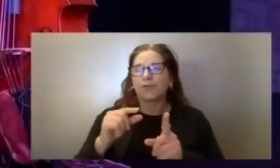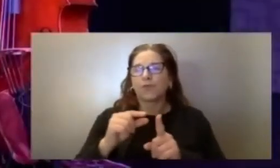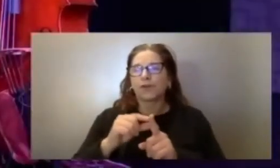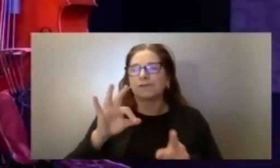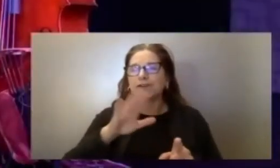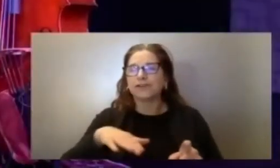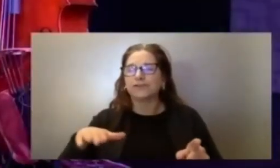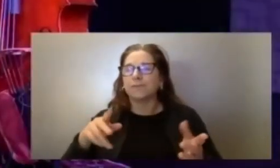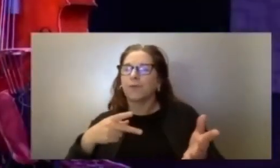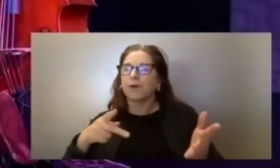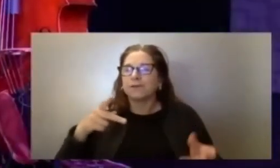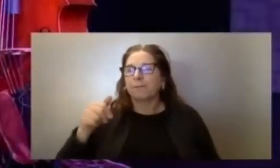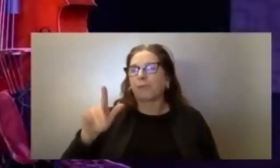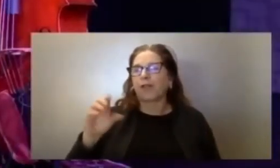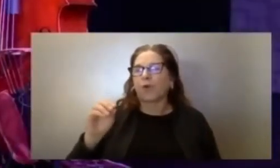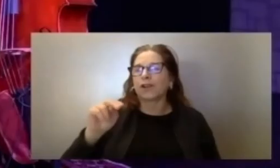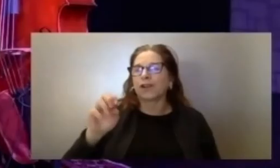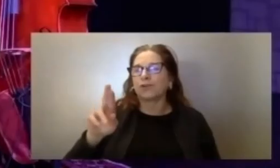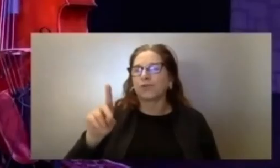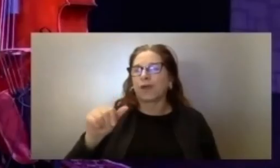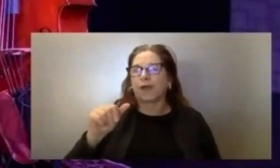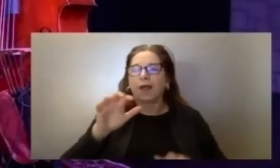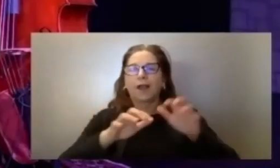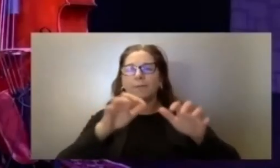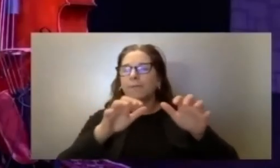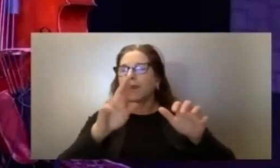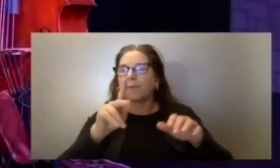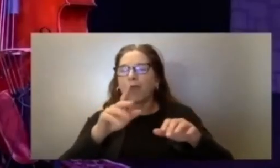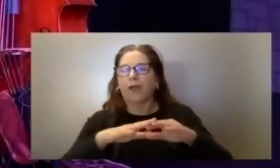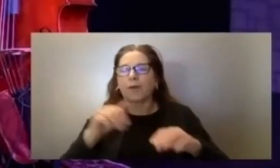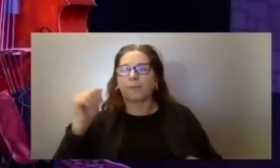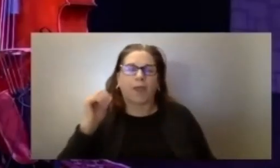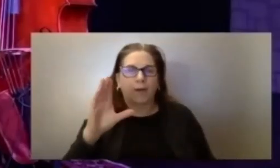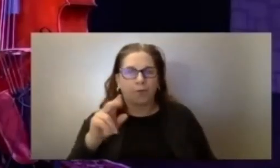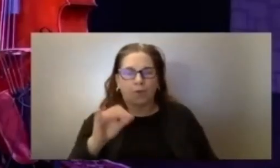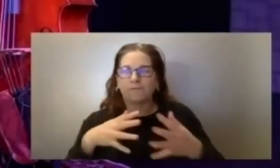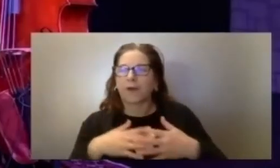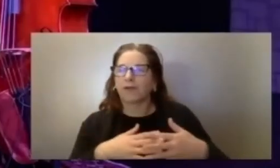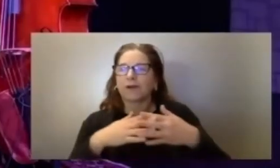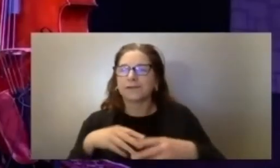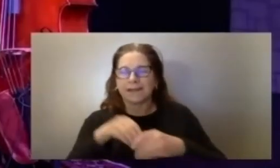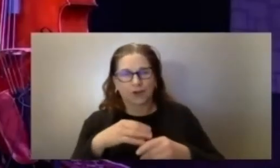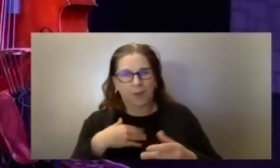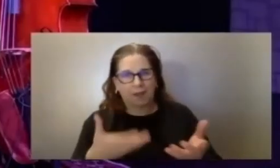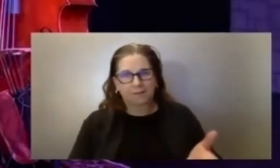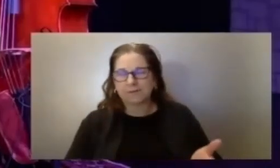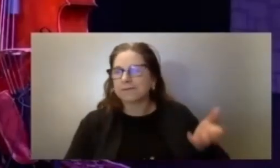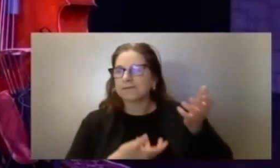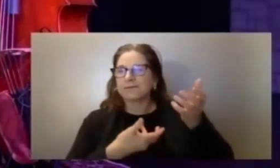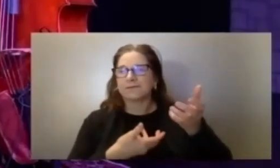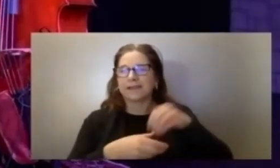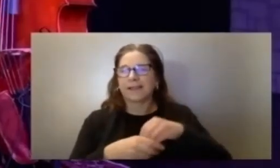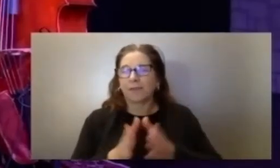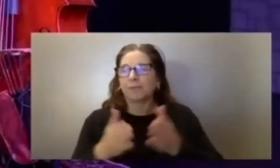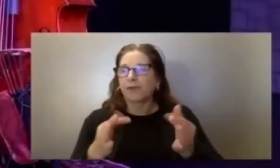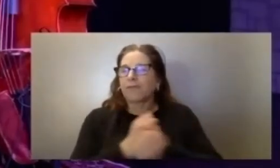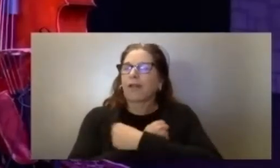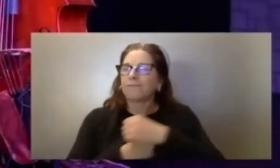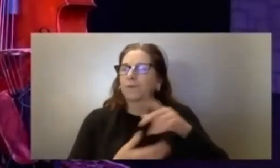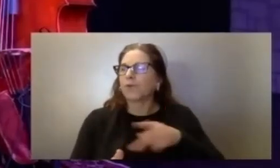Pablo Neruda climbed up the backbone of the Americas into my hands in a book of love poems, The Captain's Verses, a gift from a